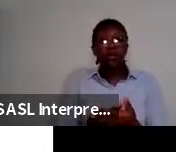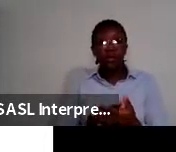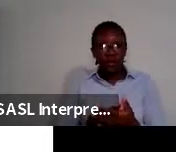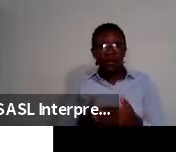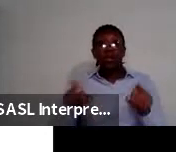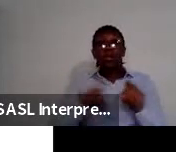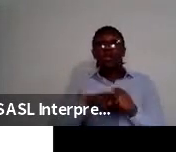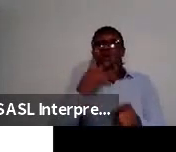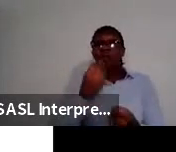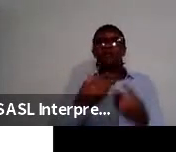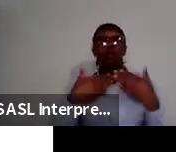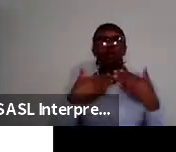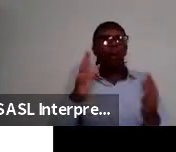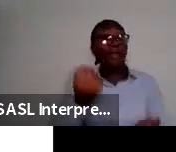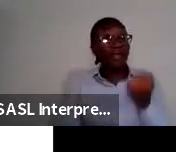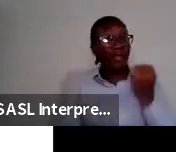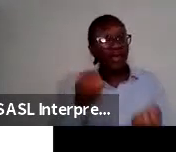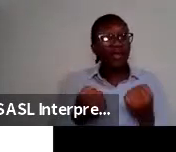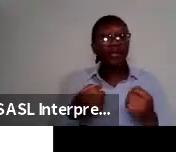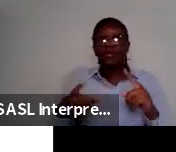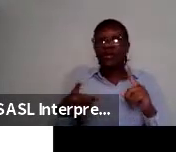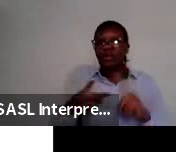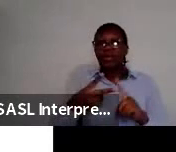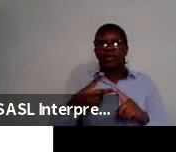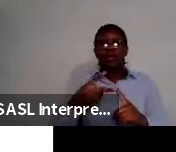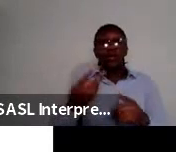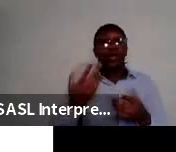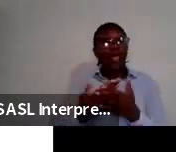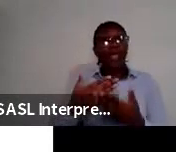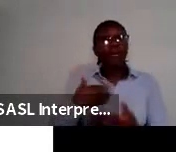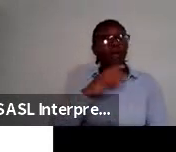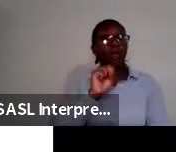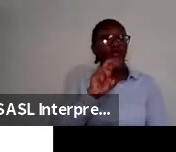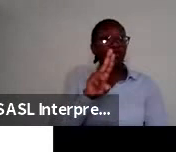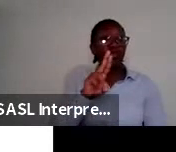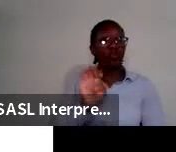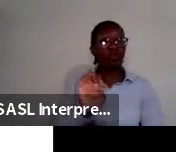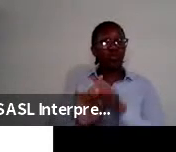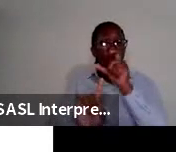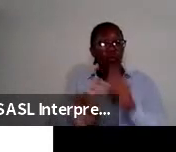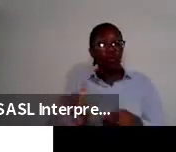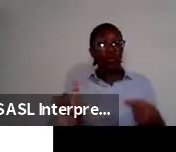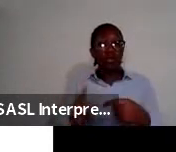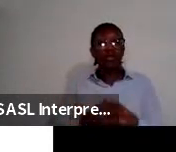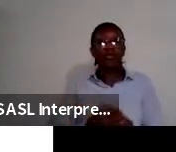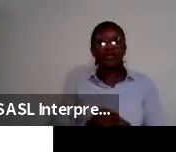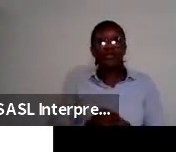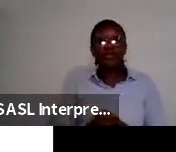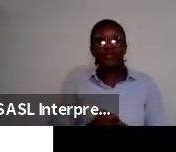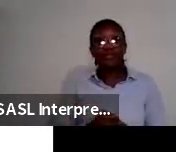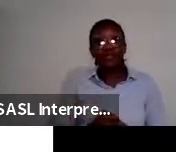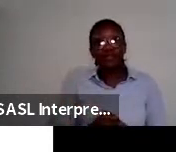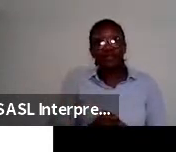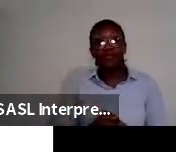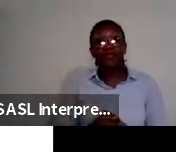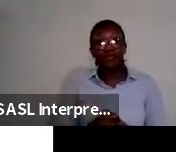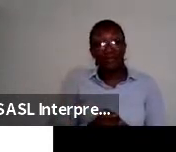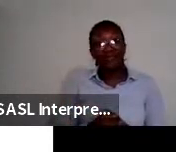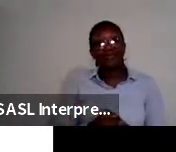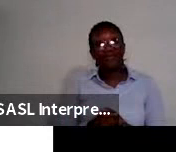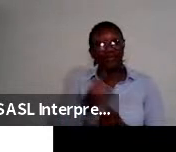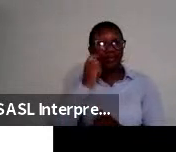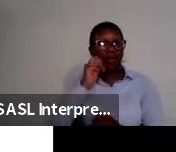civil proceedings that may ensue as a result of whatever is being infringed. Ladies and gentlemen,